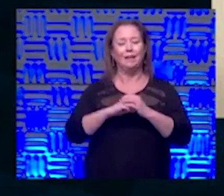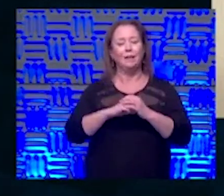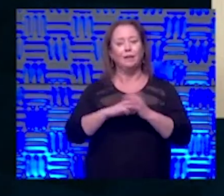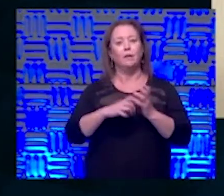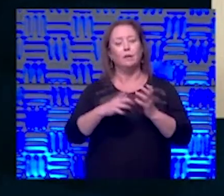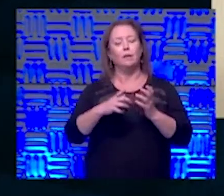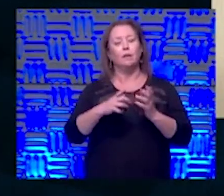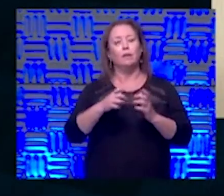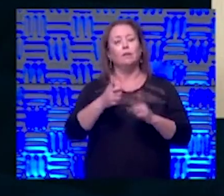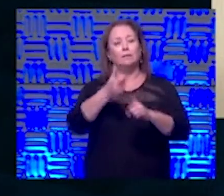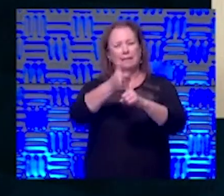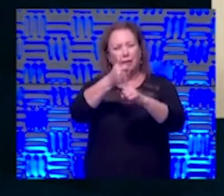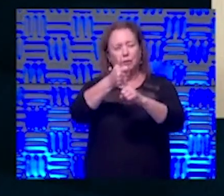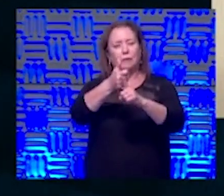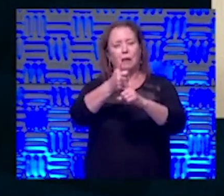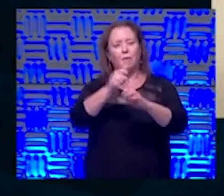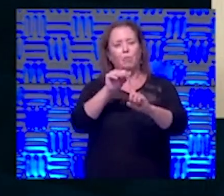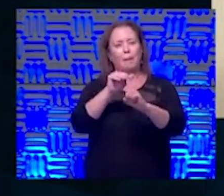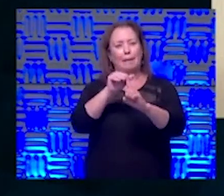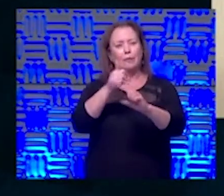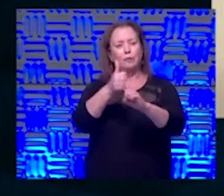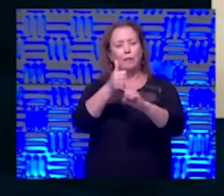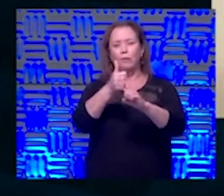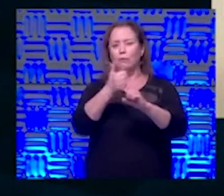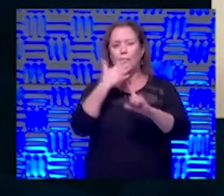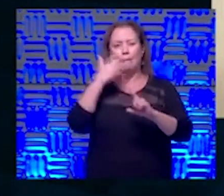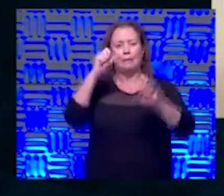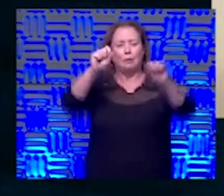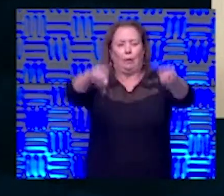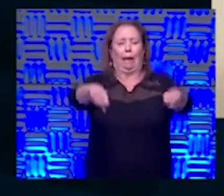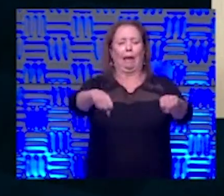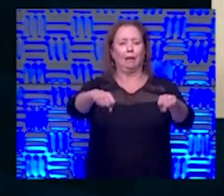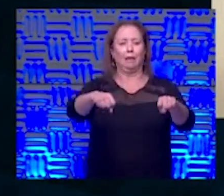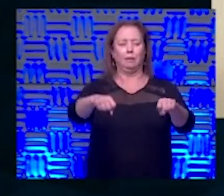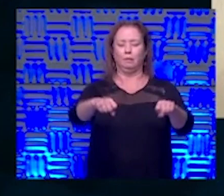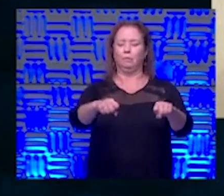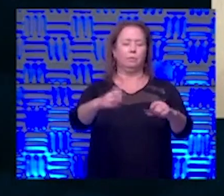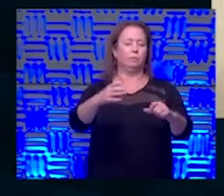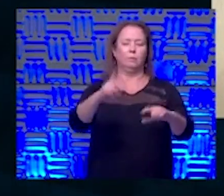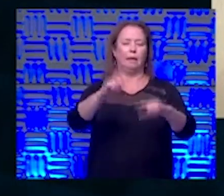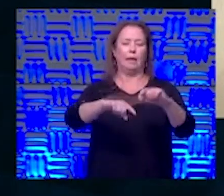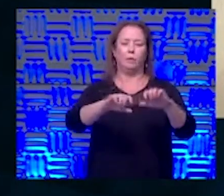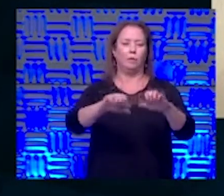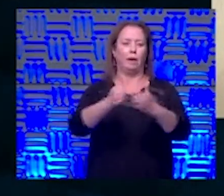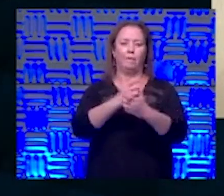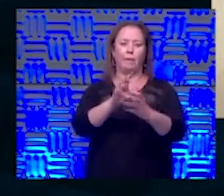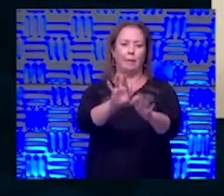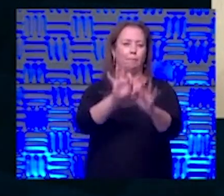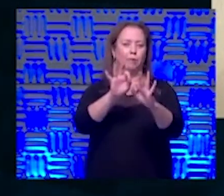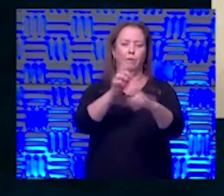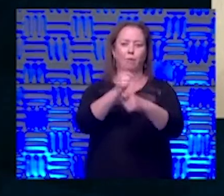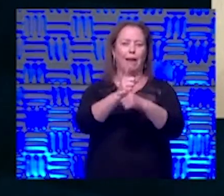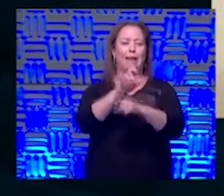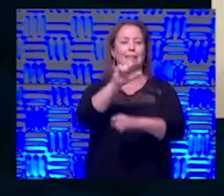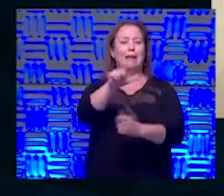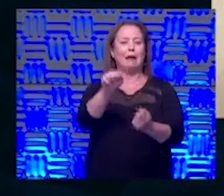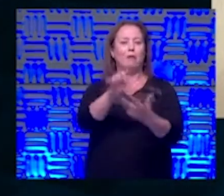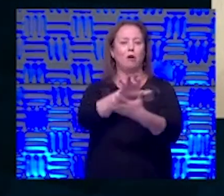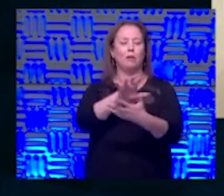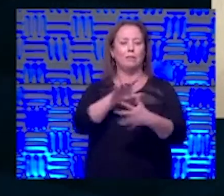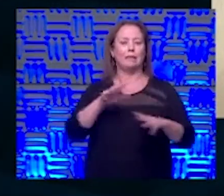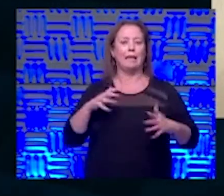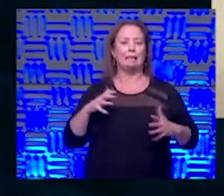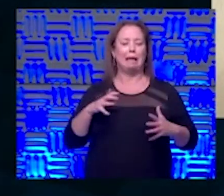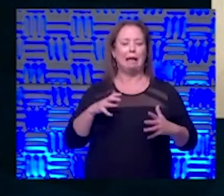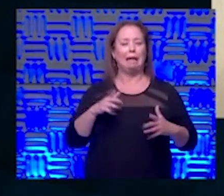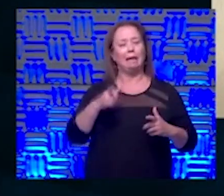yourself that you are doing the best you can. I think, again, this bar being so high that we have to do everything perfectly right provokes anxiety, and that's pre-COVID.